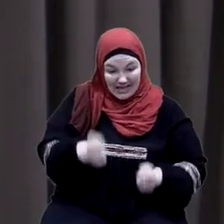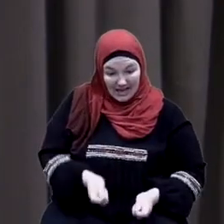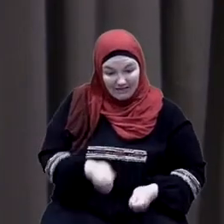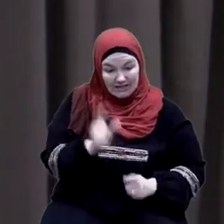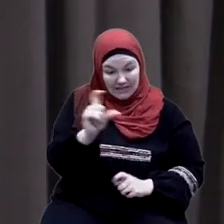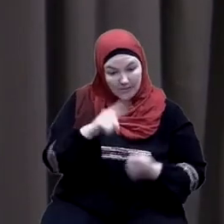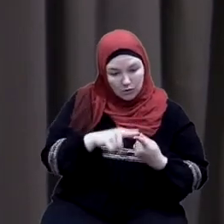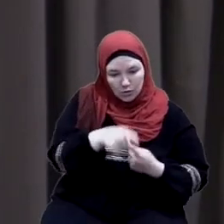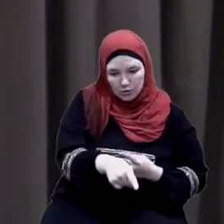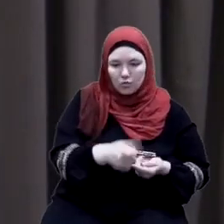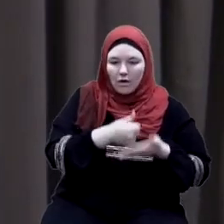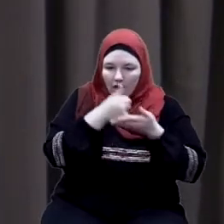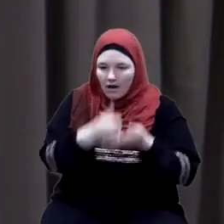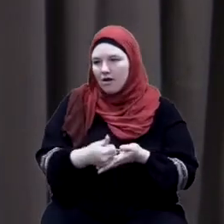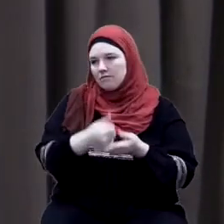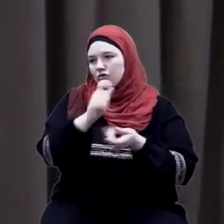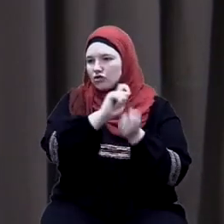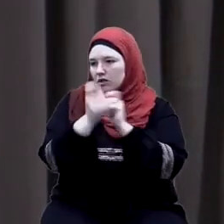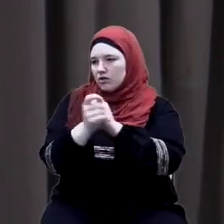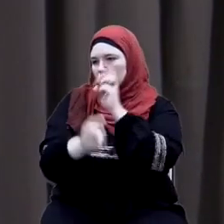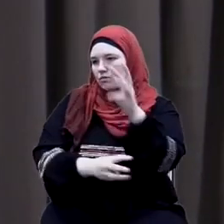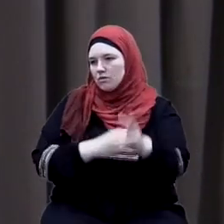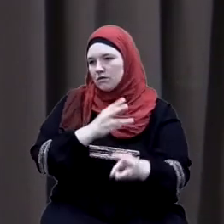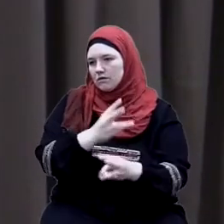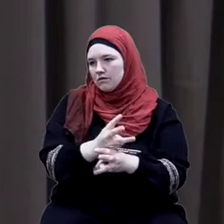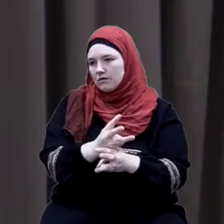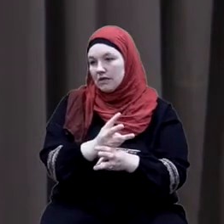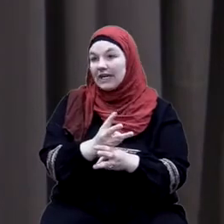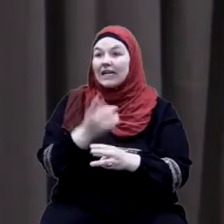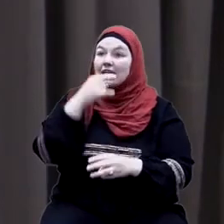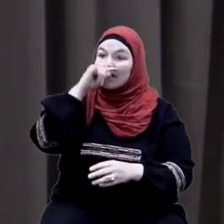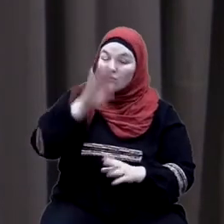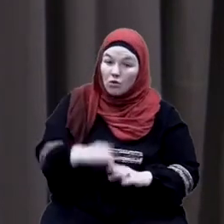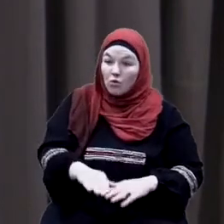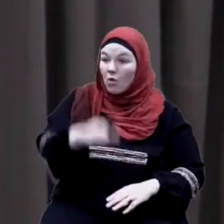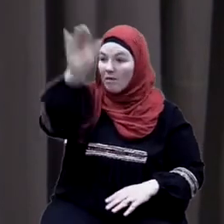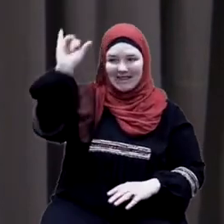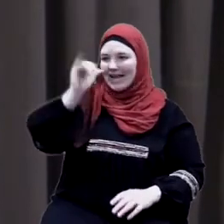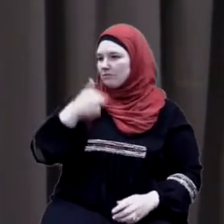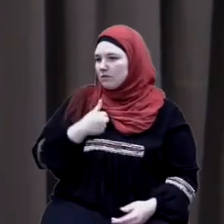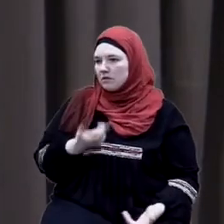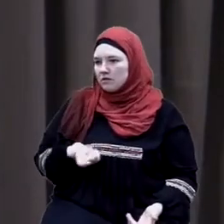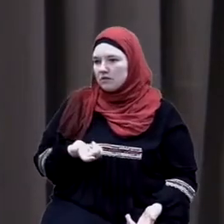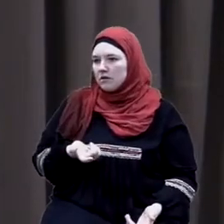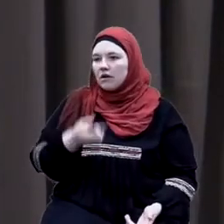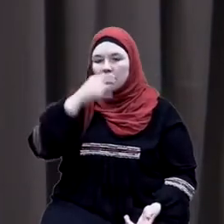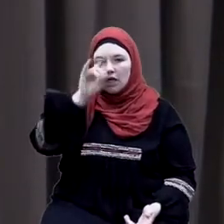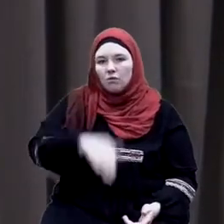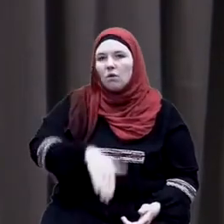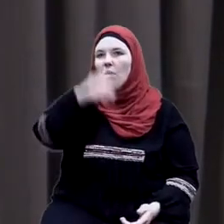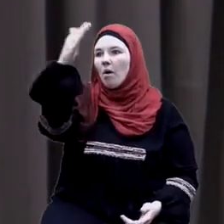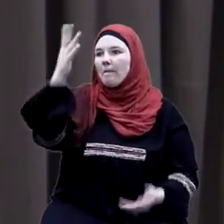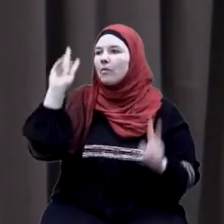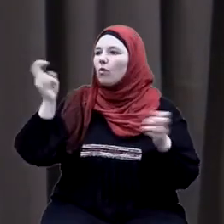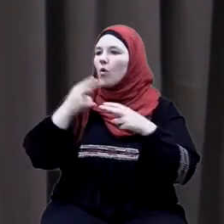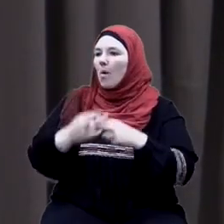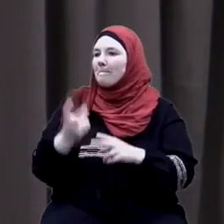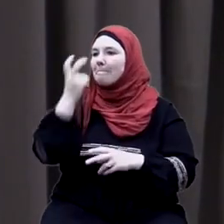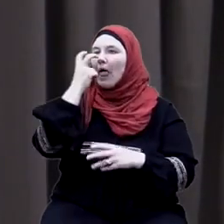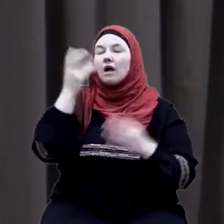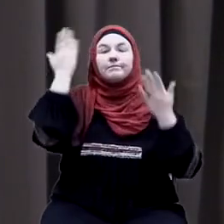answers of those questions. Otherwise, they grow up as we did, and they grow up blind,